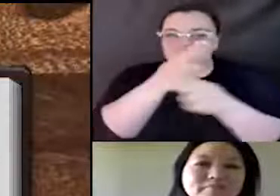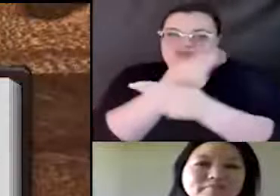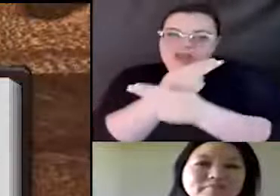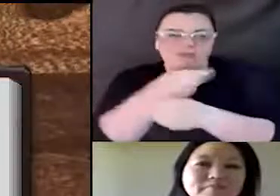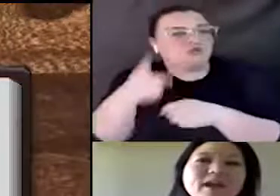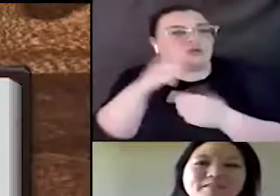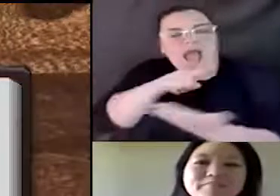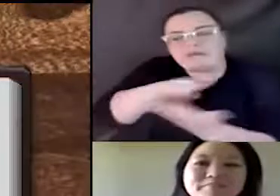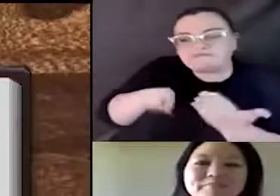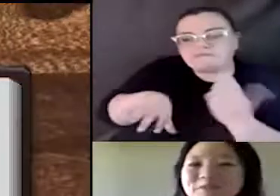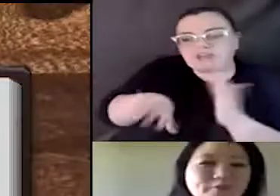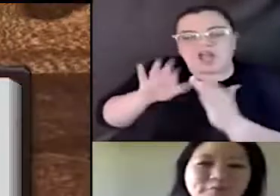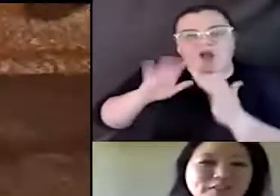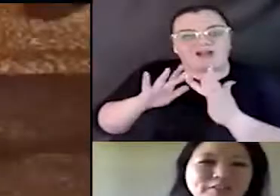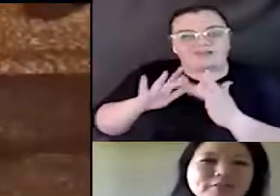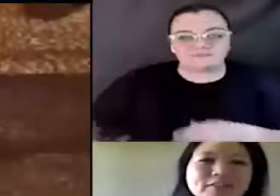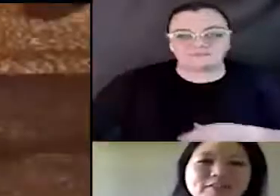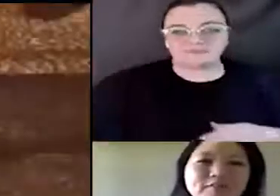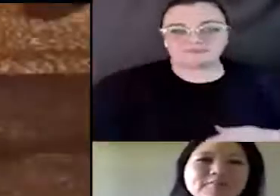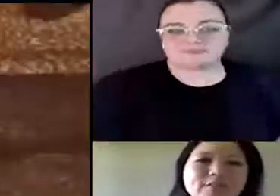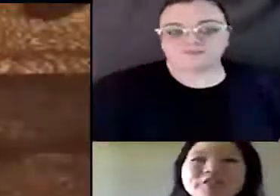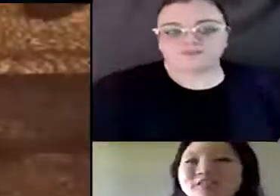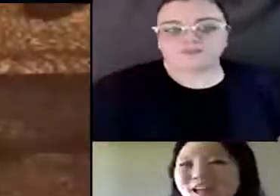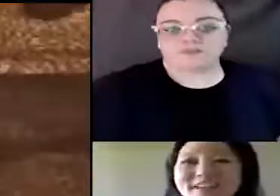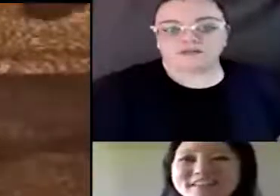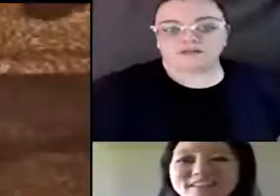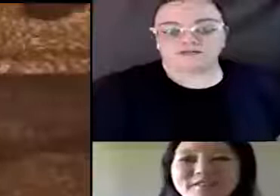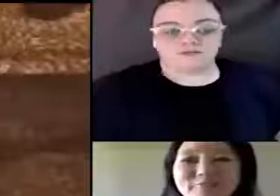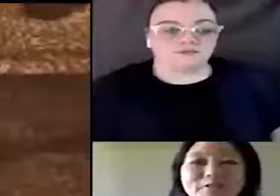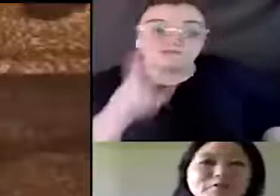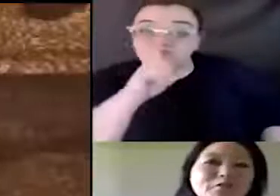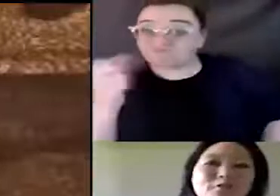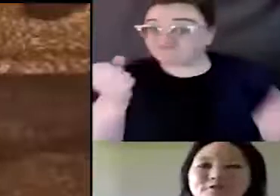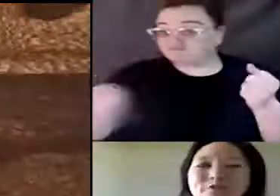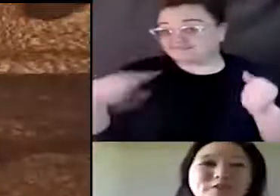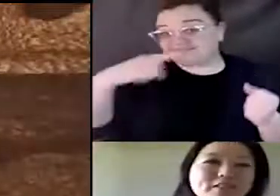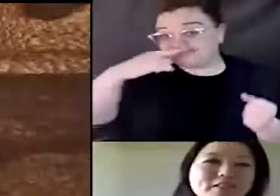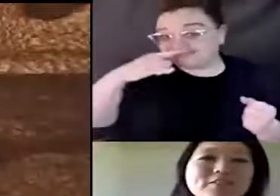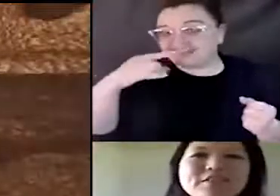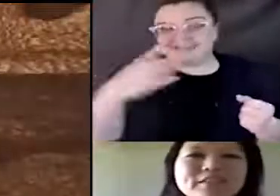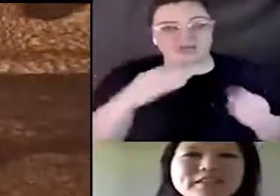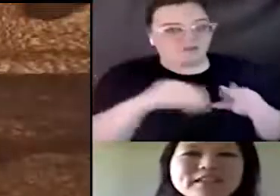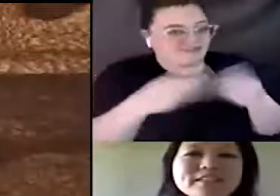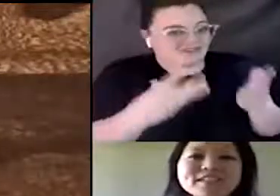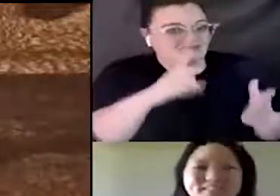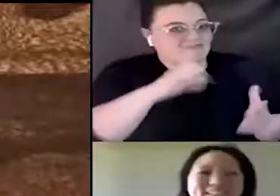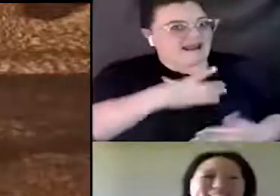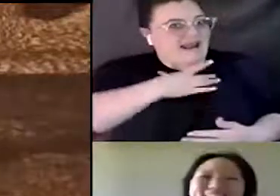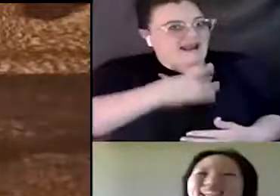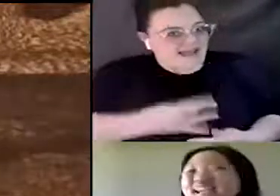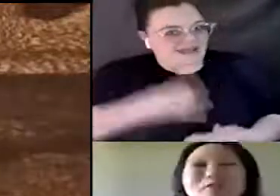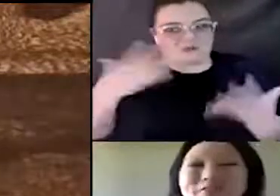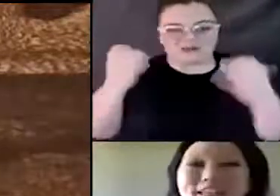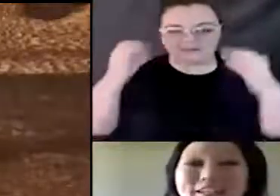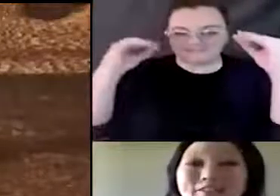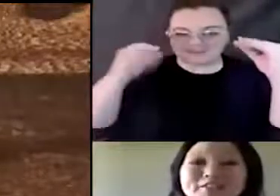online. Yeah, so they really enjoyed that. A lot of them mentioned that the rabbits in the hole, that they want to teach that to their kids.